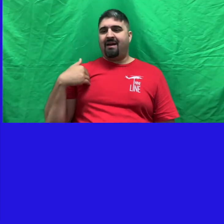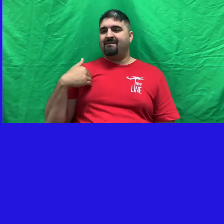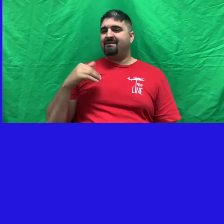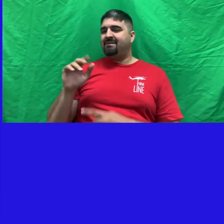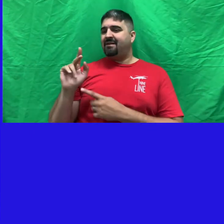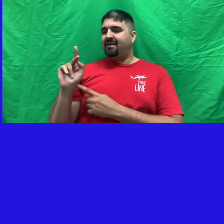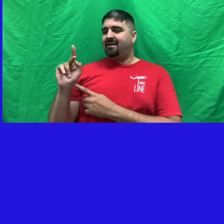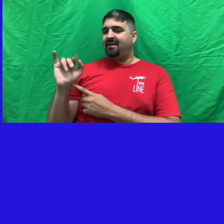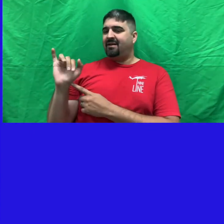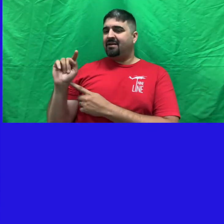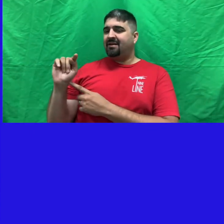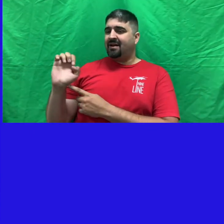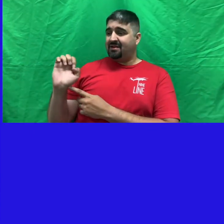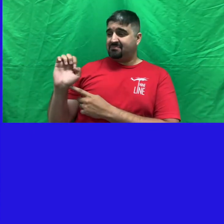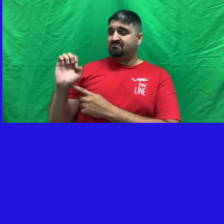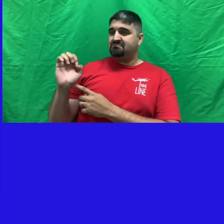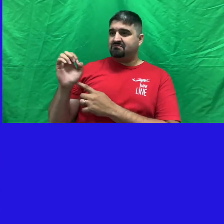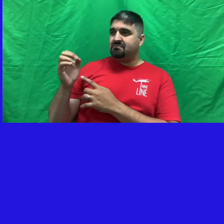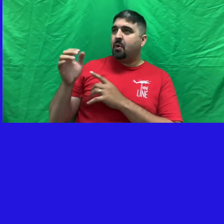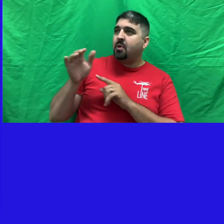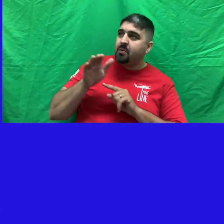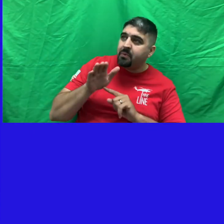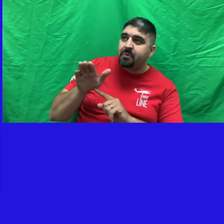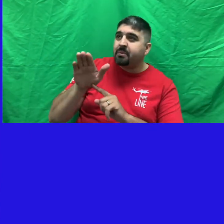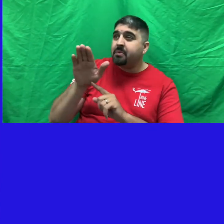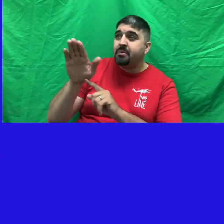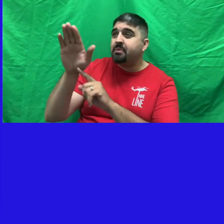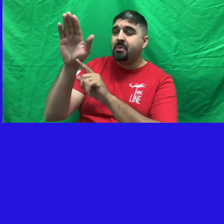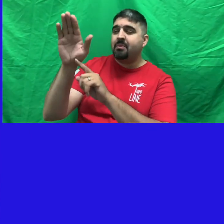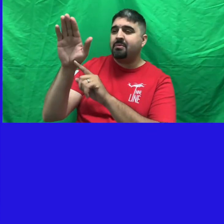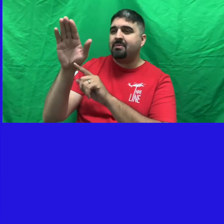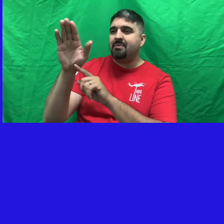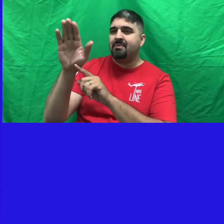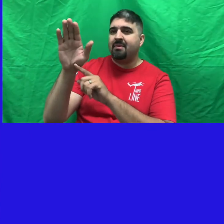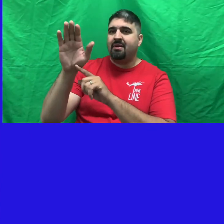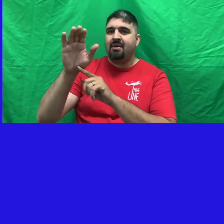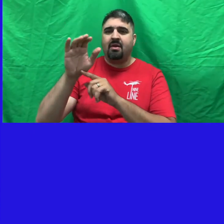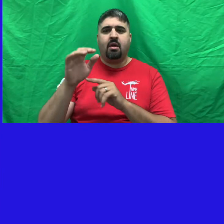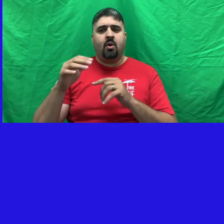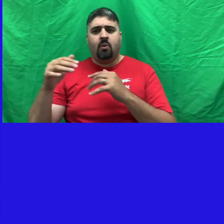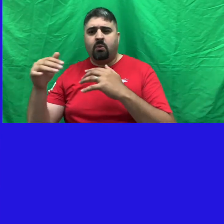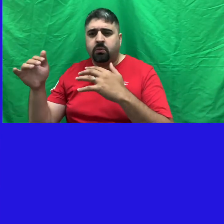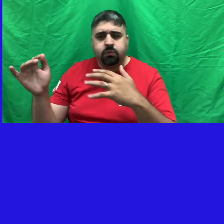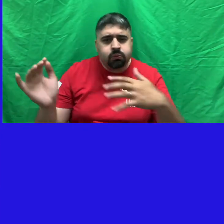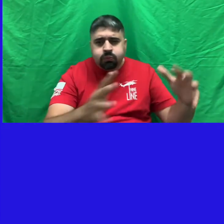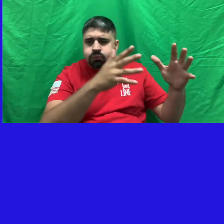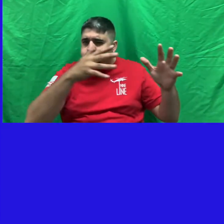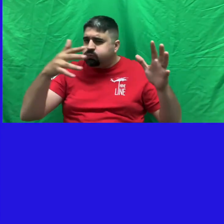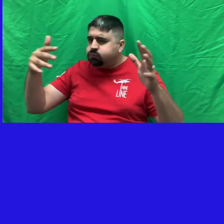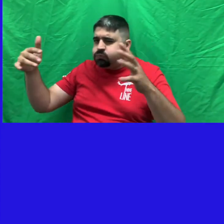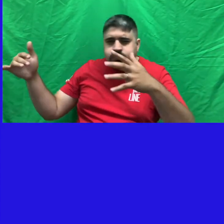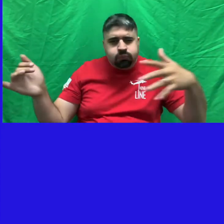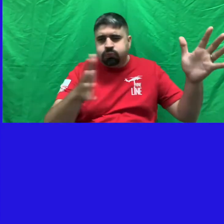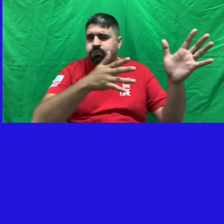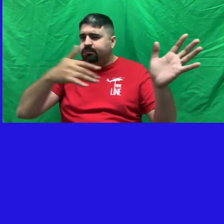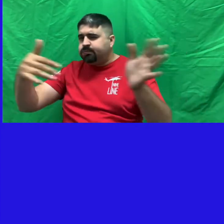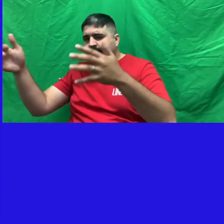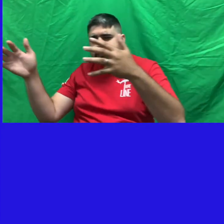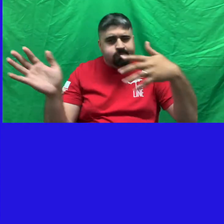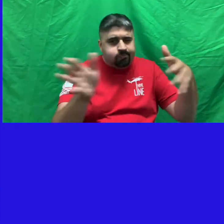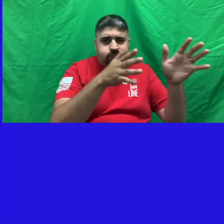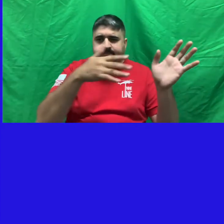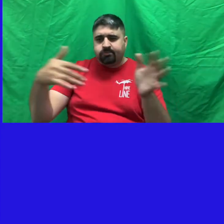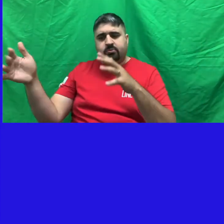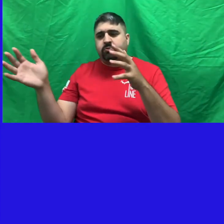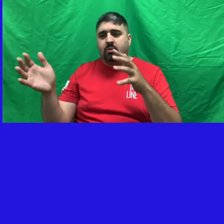was strong. Our kite will fly up and up, said Frog. It will fly all